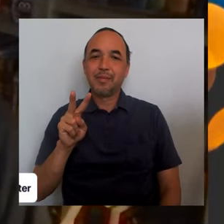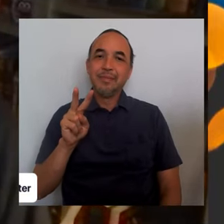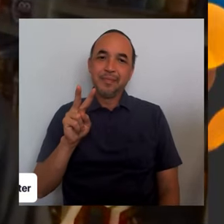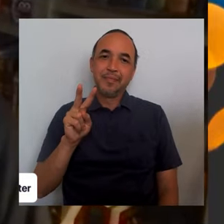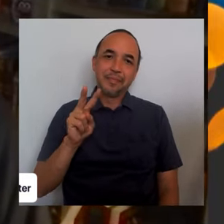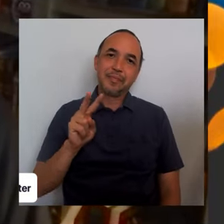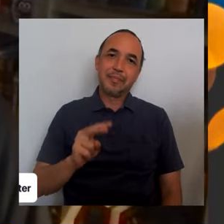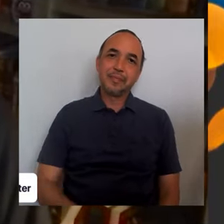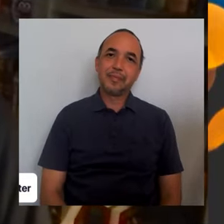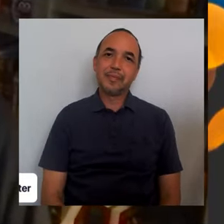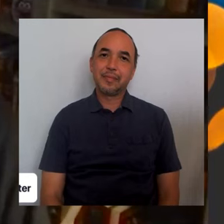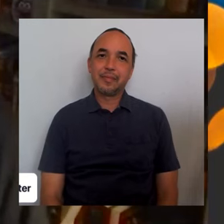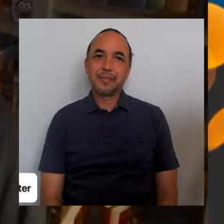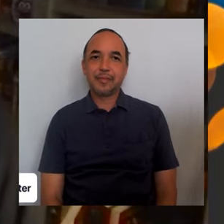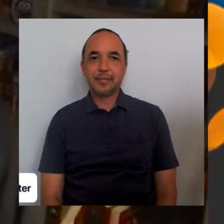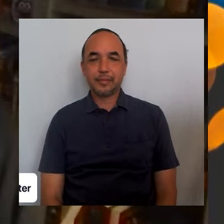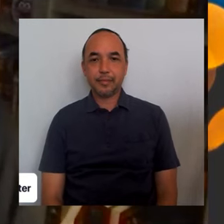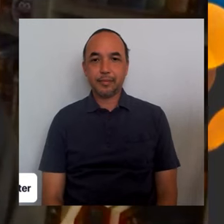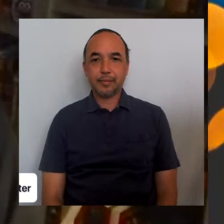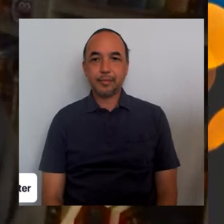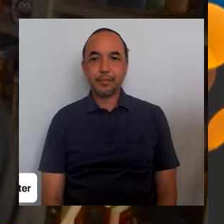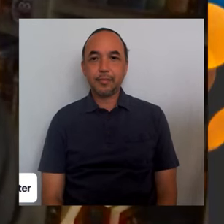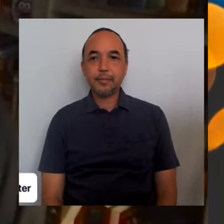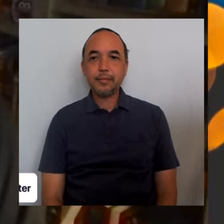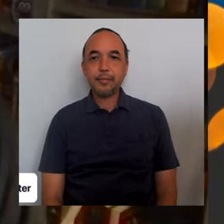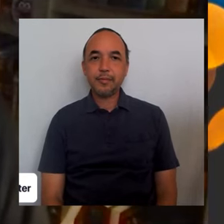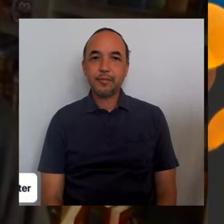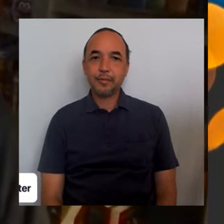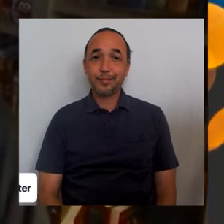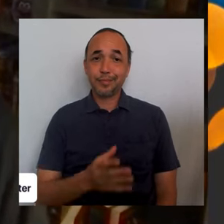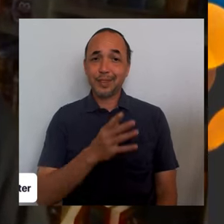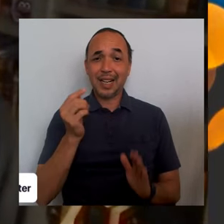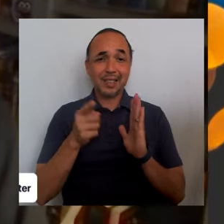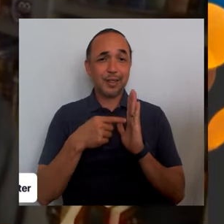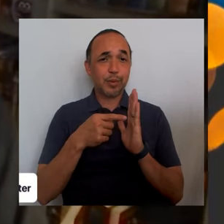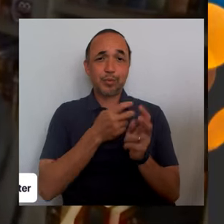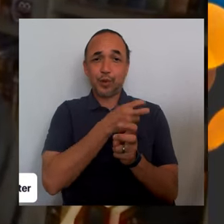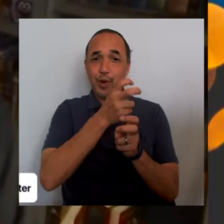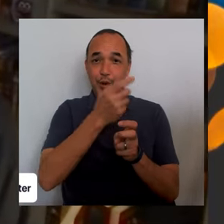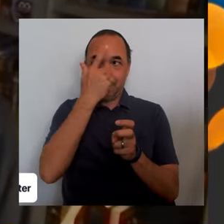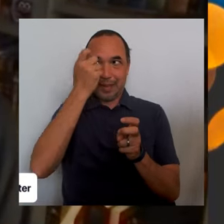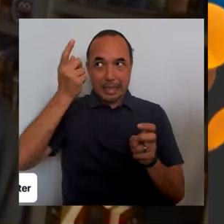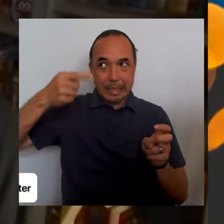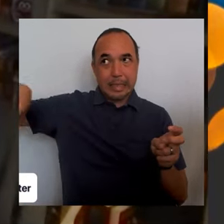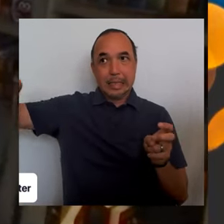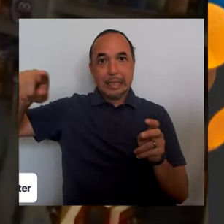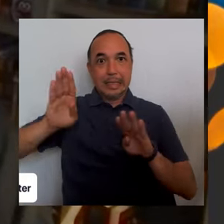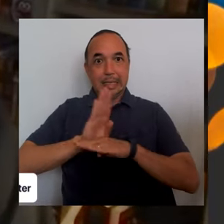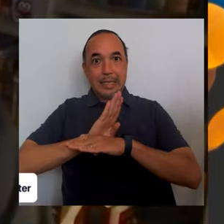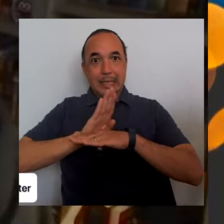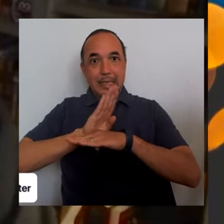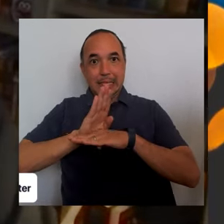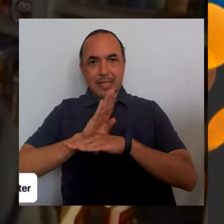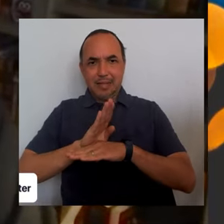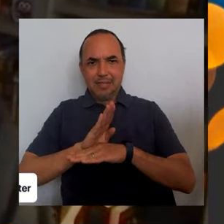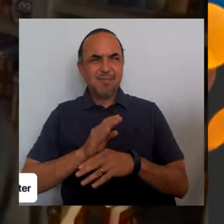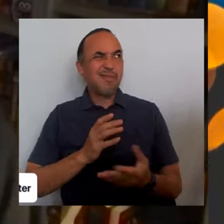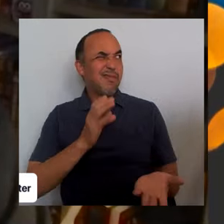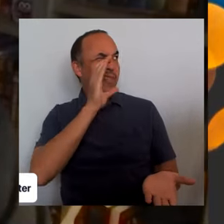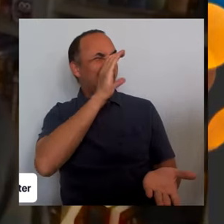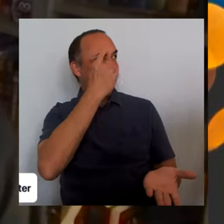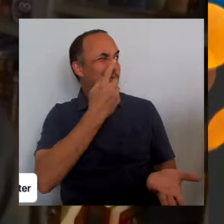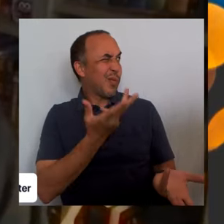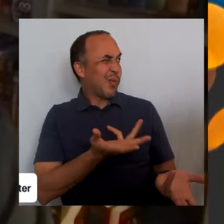well. And it's sometimes it's hard to, because they're really busy and they're like, look for what, you